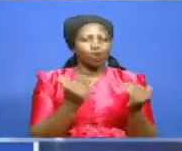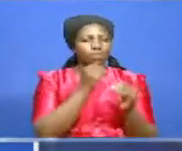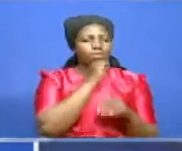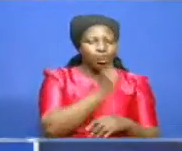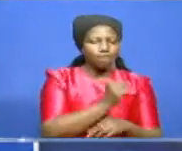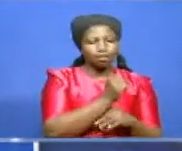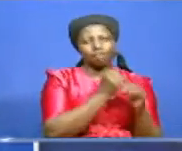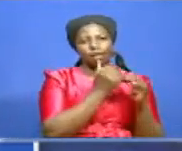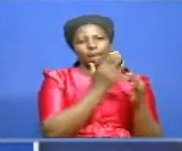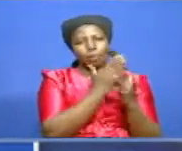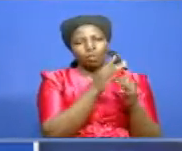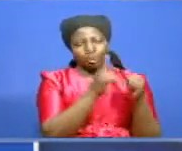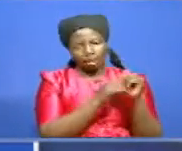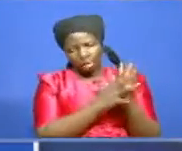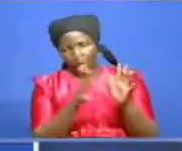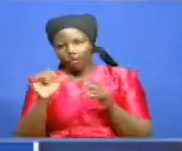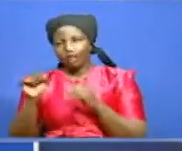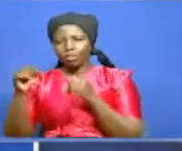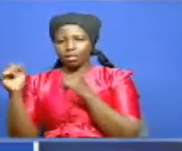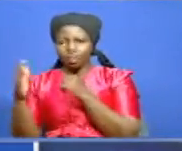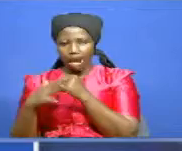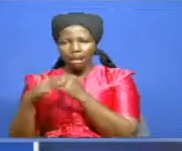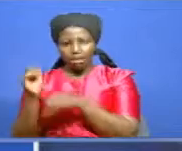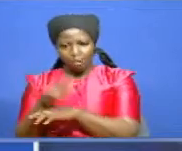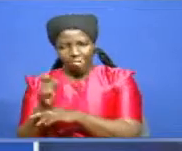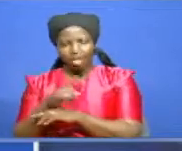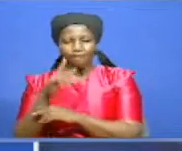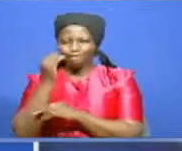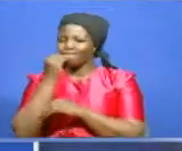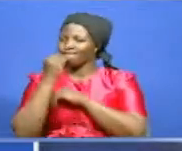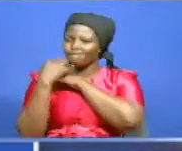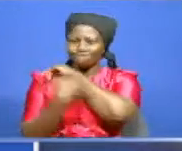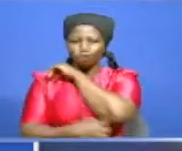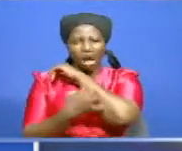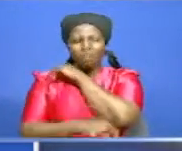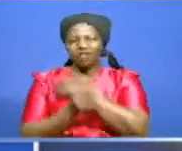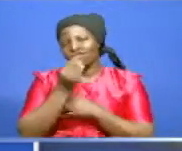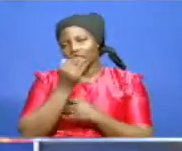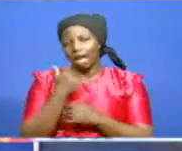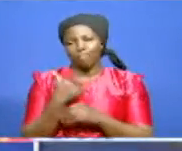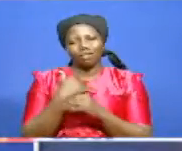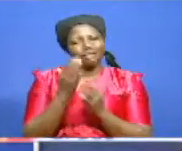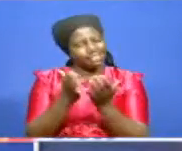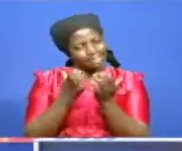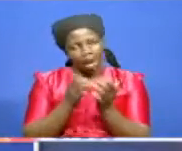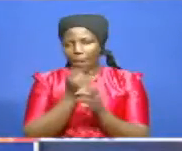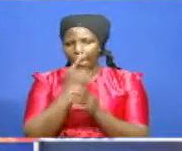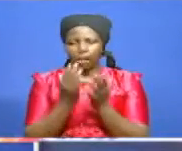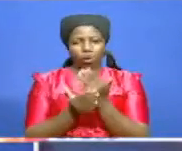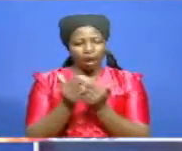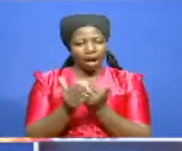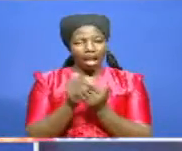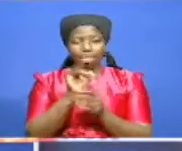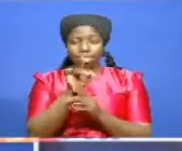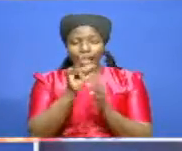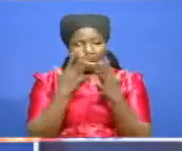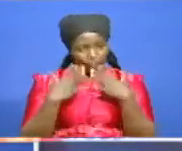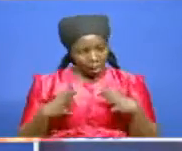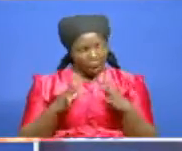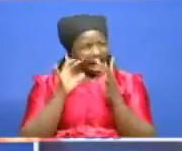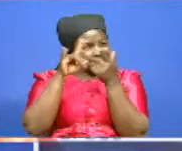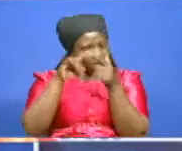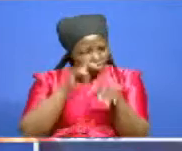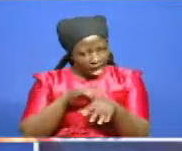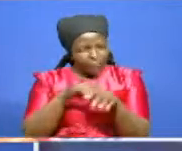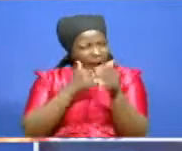6 to 59 months are acutely malnourished and in need of treatment. These people, unless urgent intervention